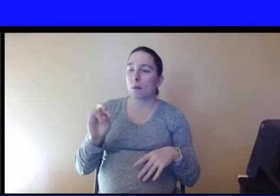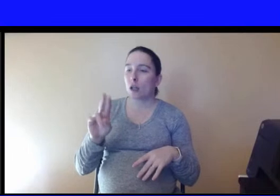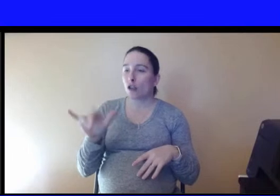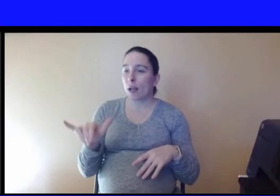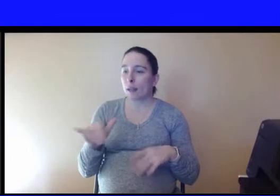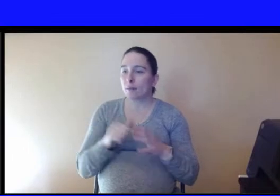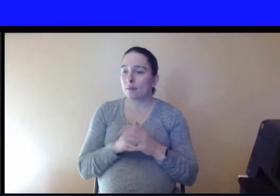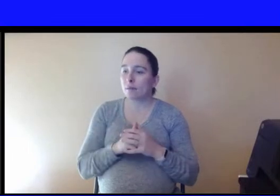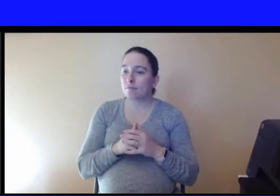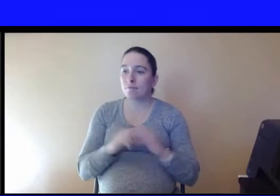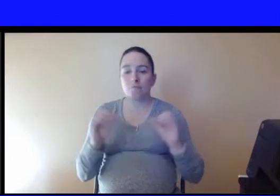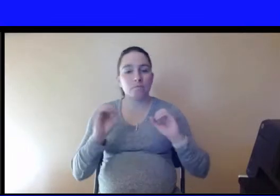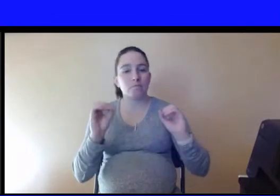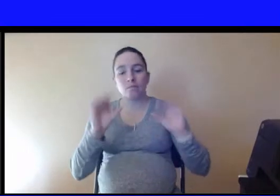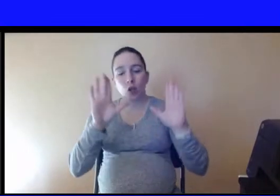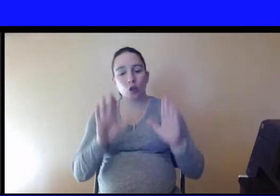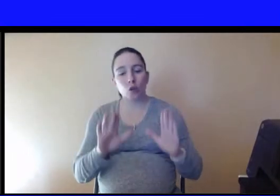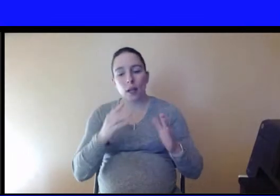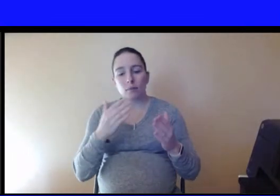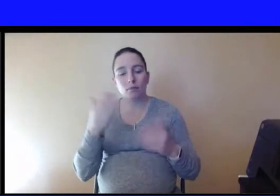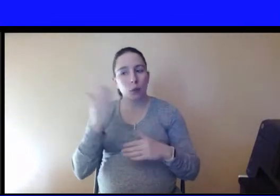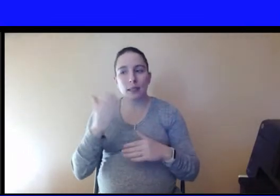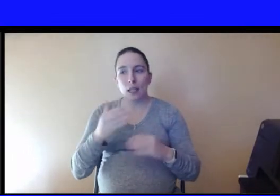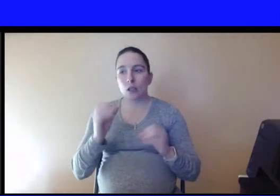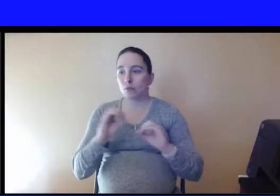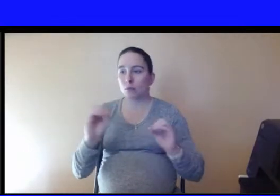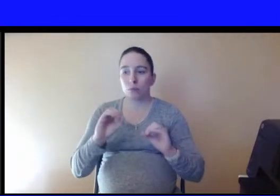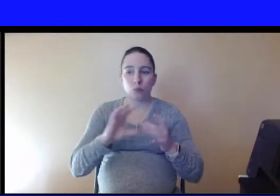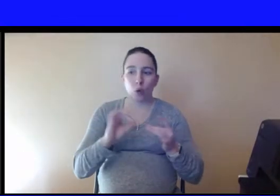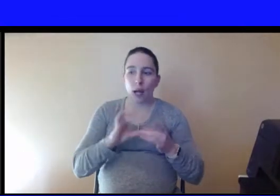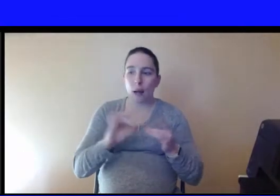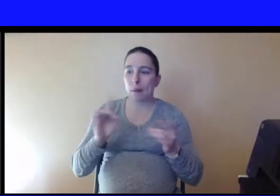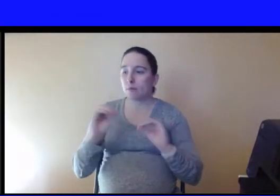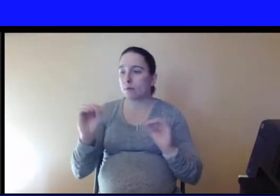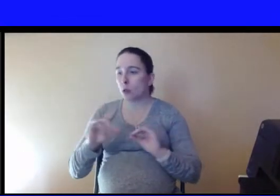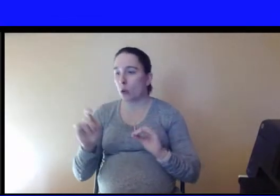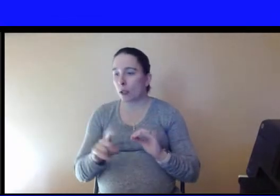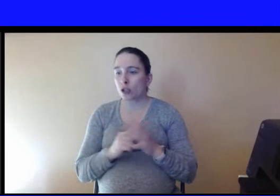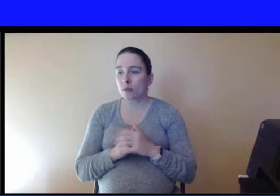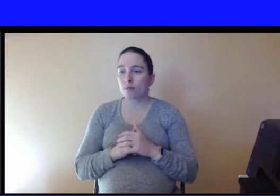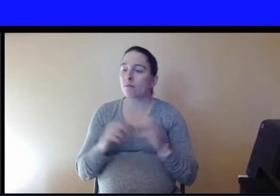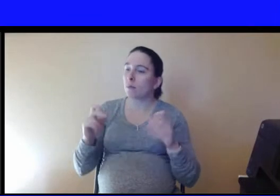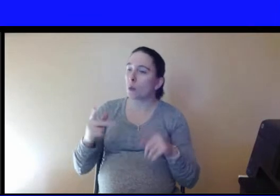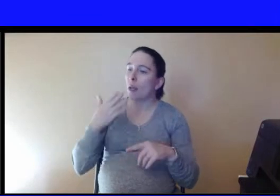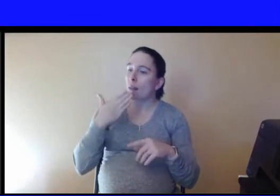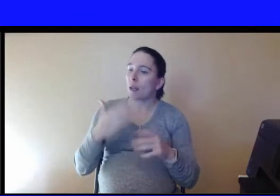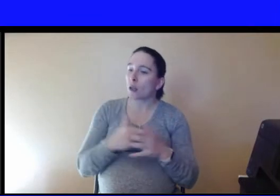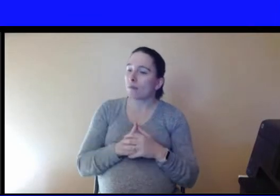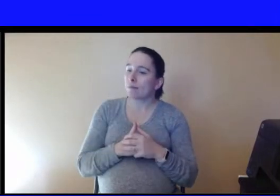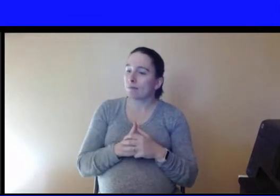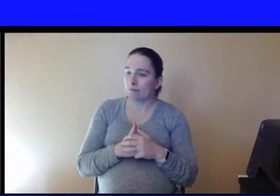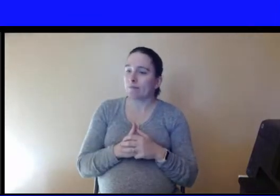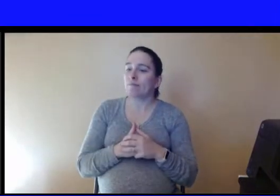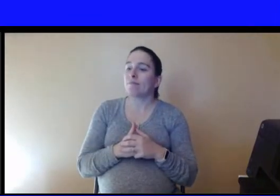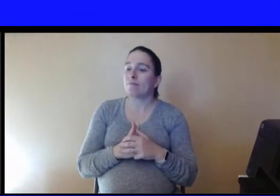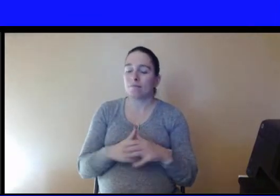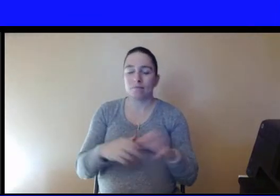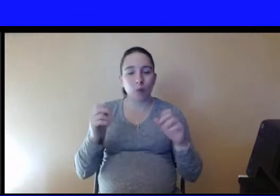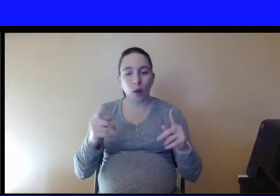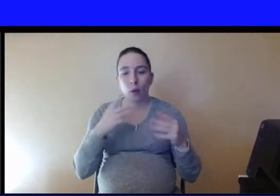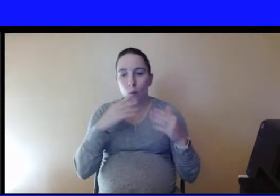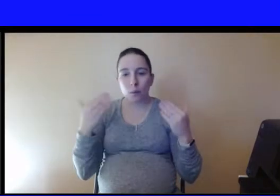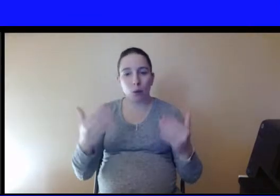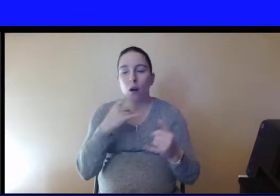on disenrollment of government-sponsored members has been extended again. The moratorium will be